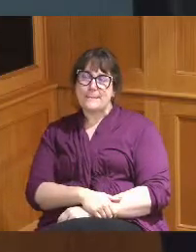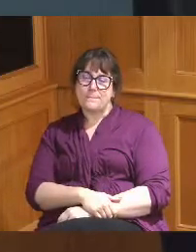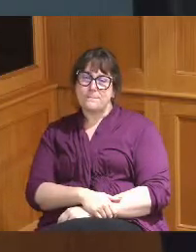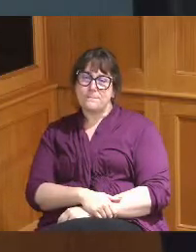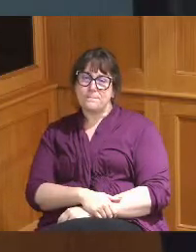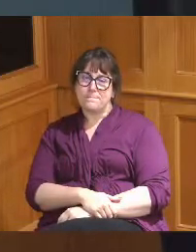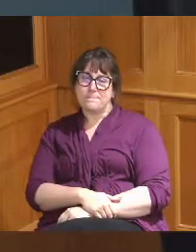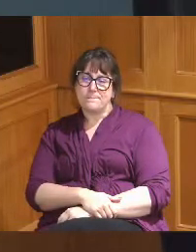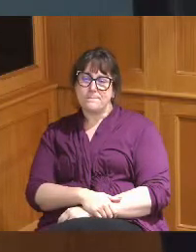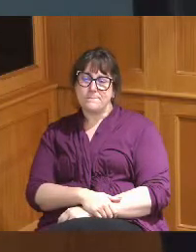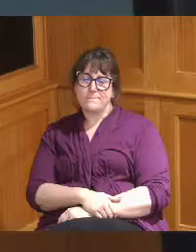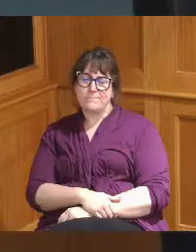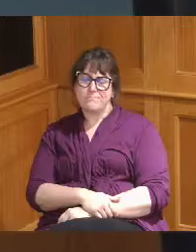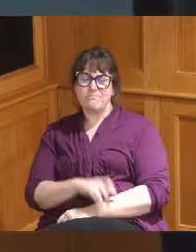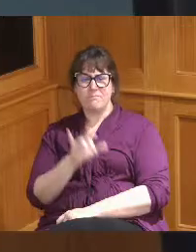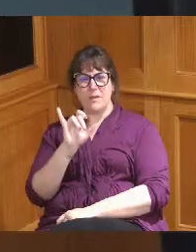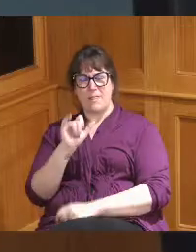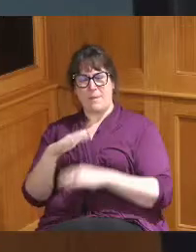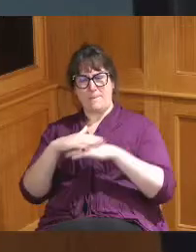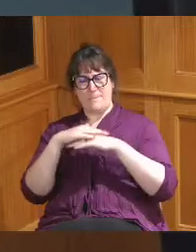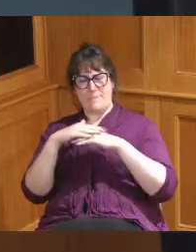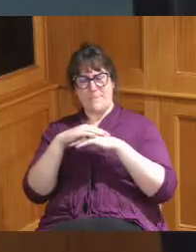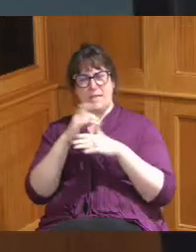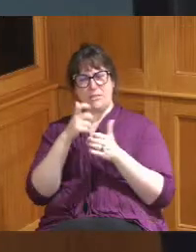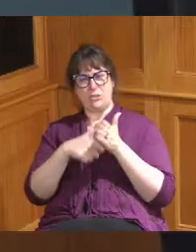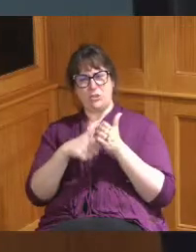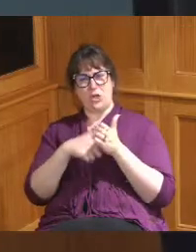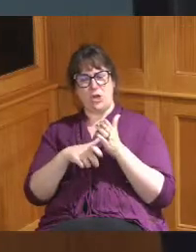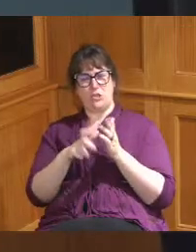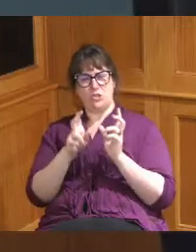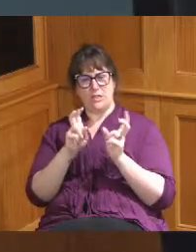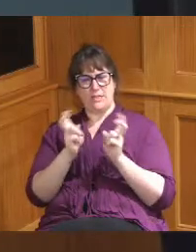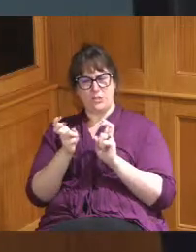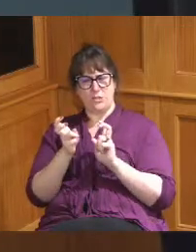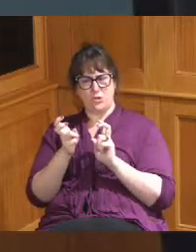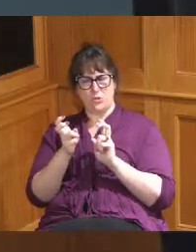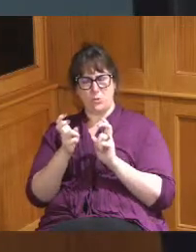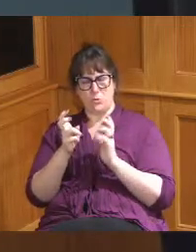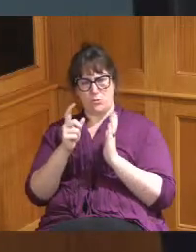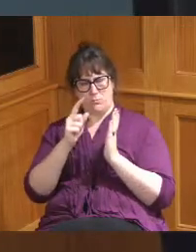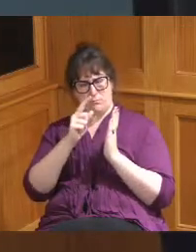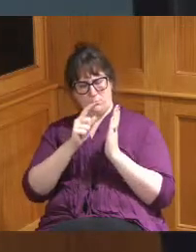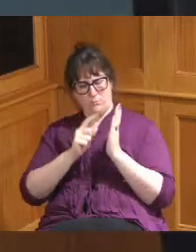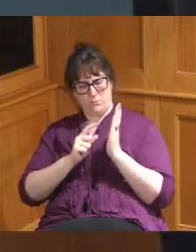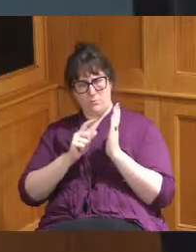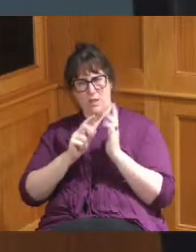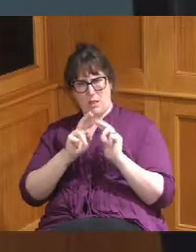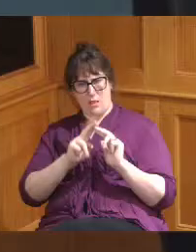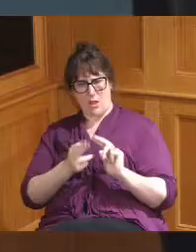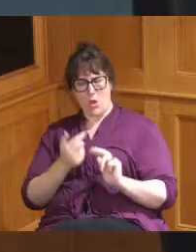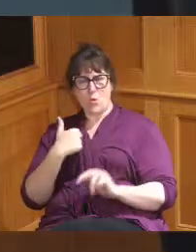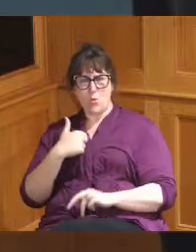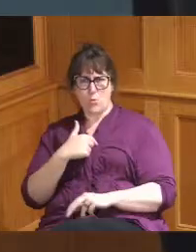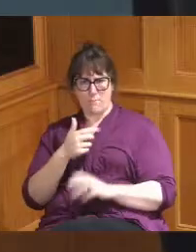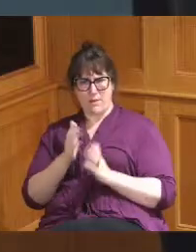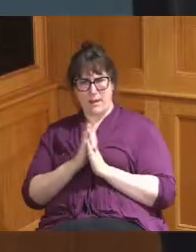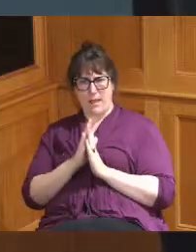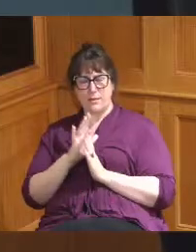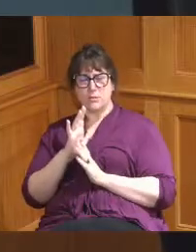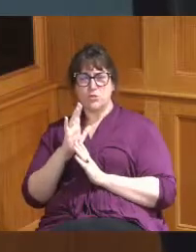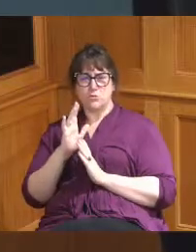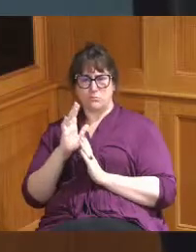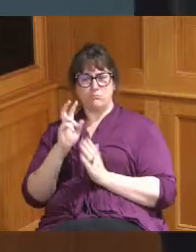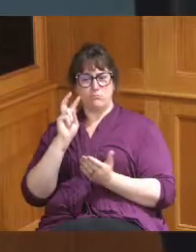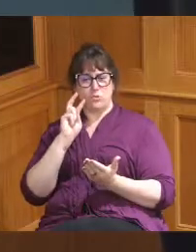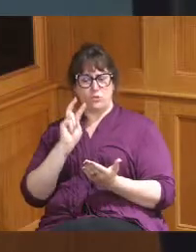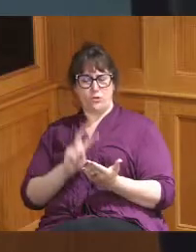the base charge issue going down is something that we've been asked to look at over and over